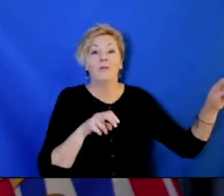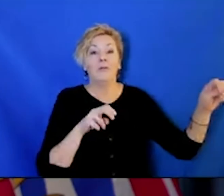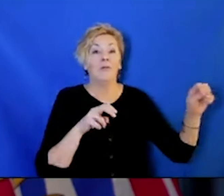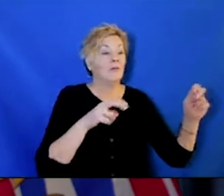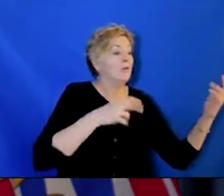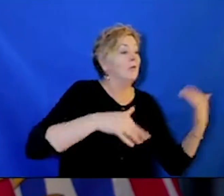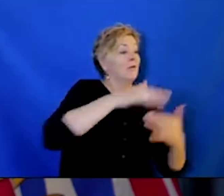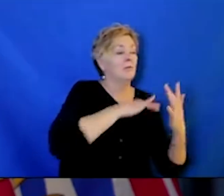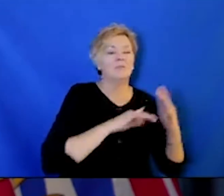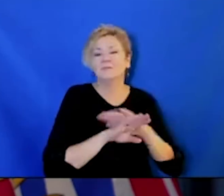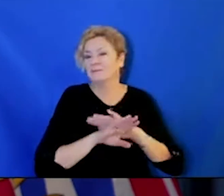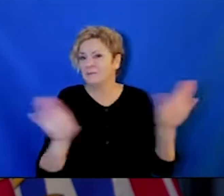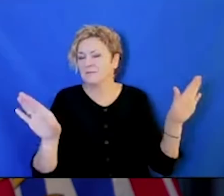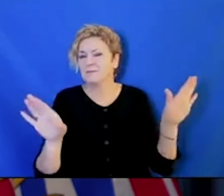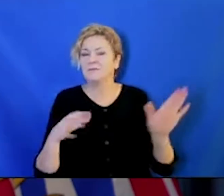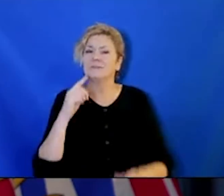Richard, do you have a follow-up?